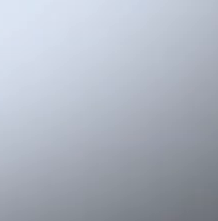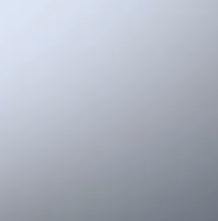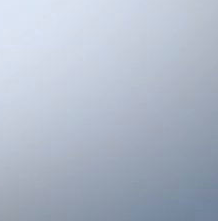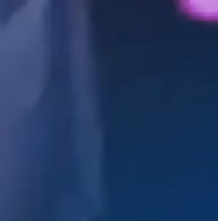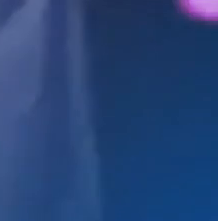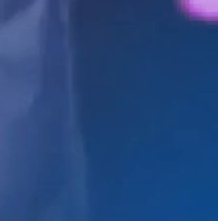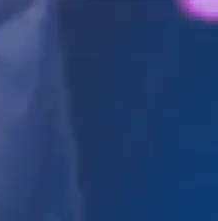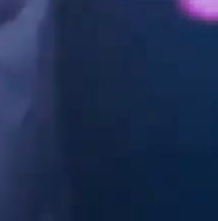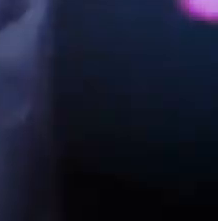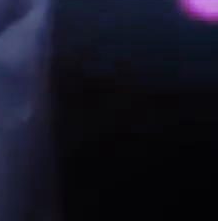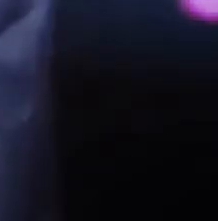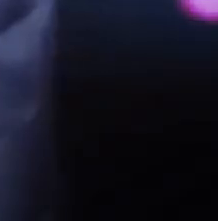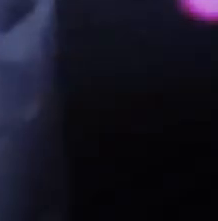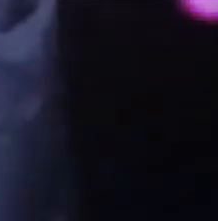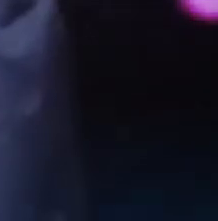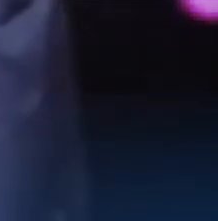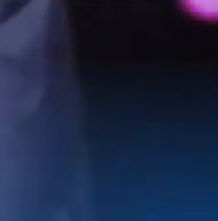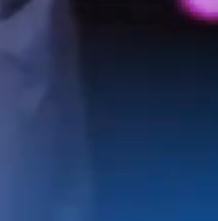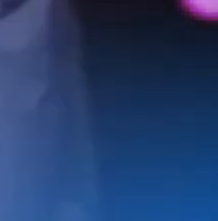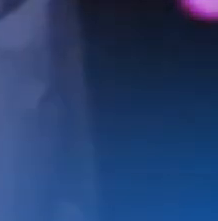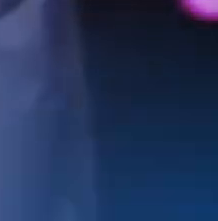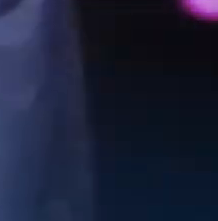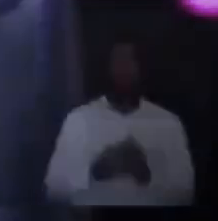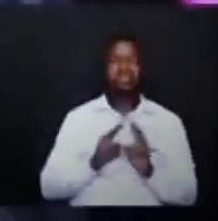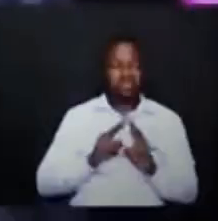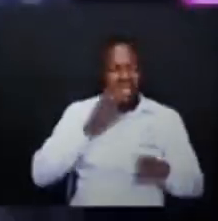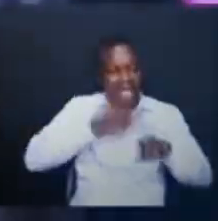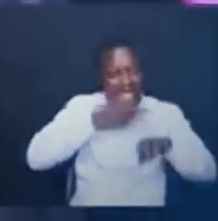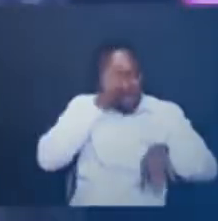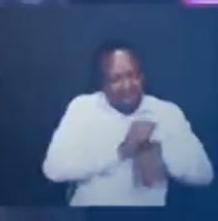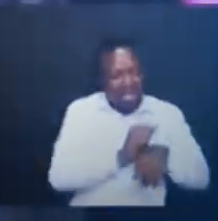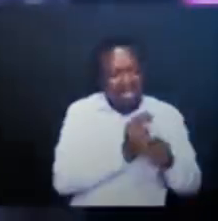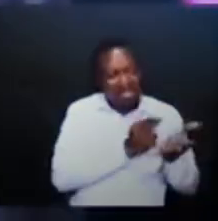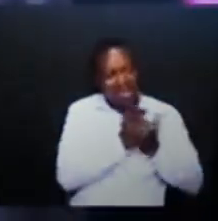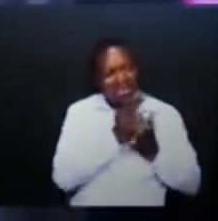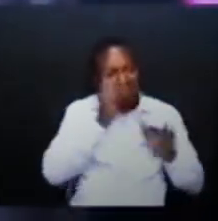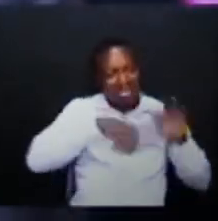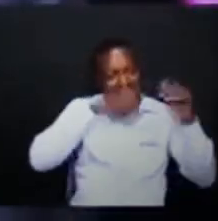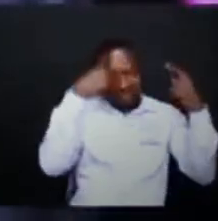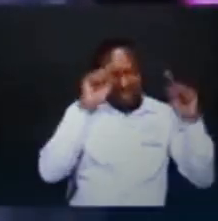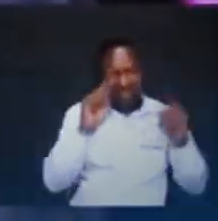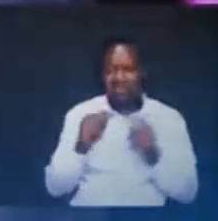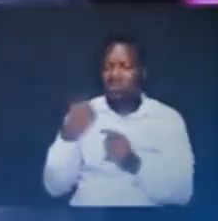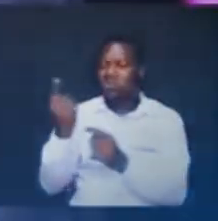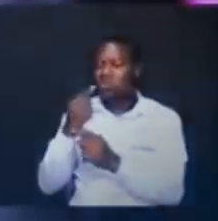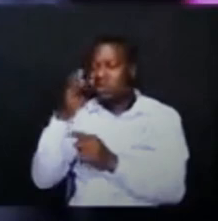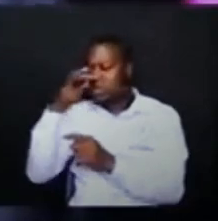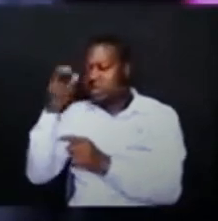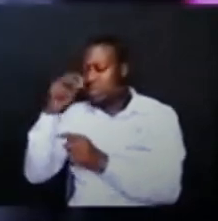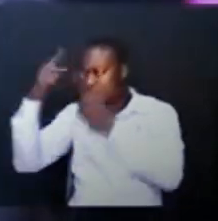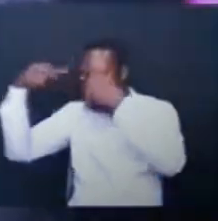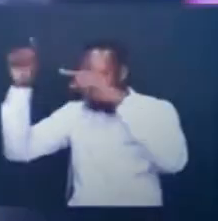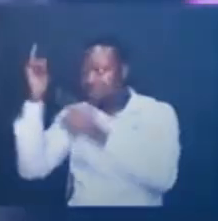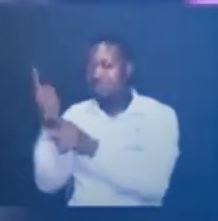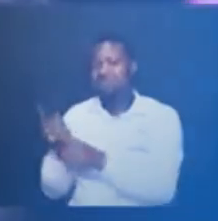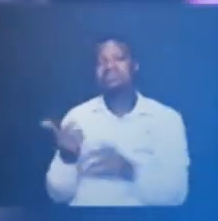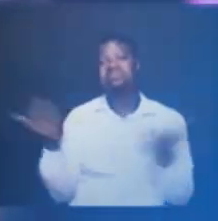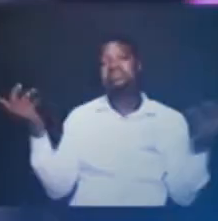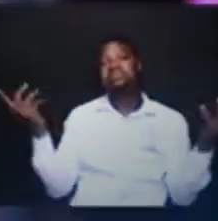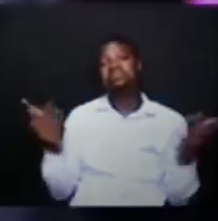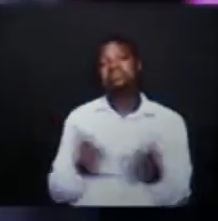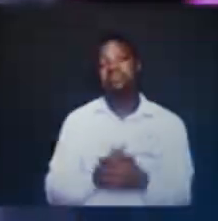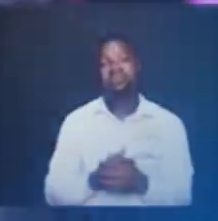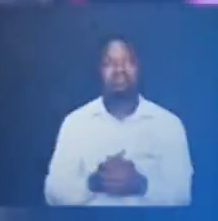building the house. It makes honesty and hard work unnecessary. And so omwa ebo